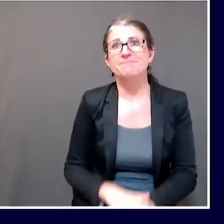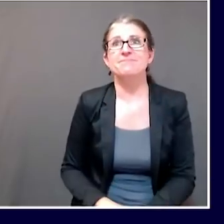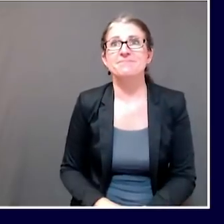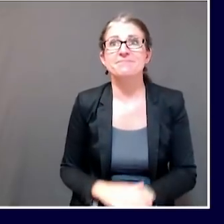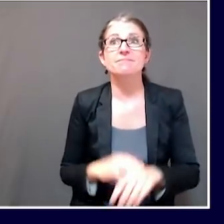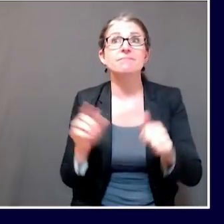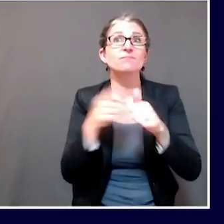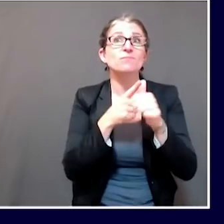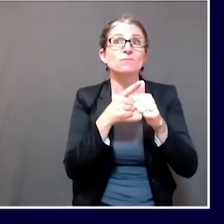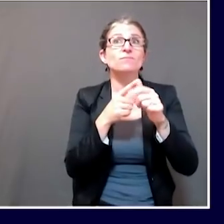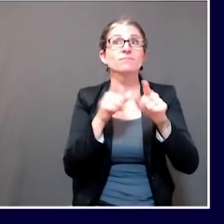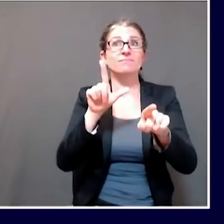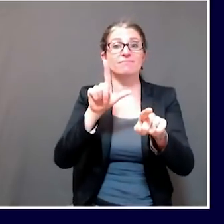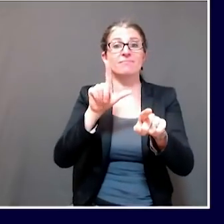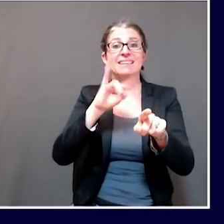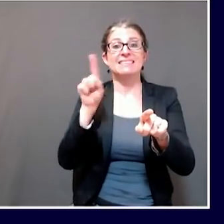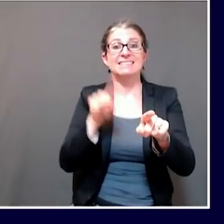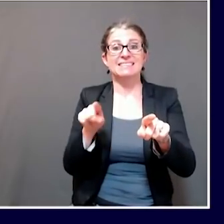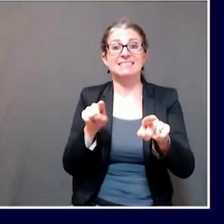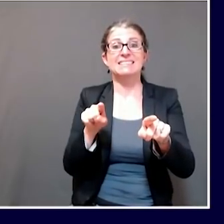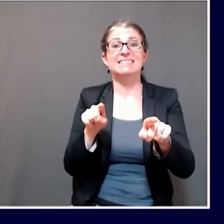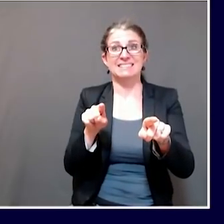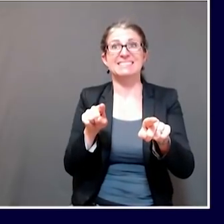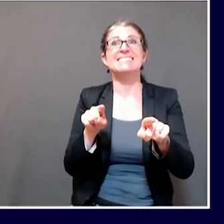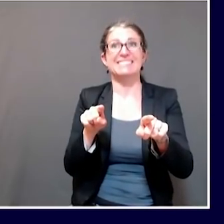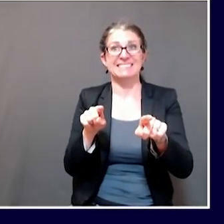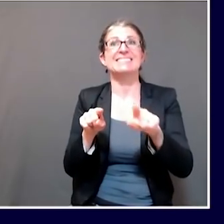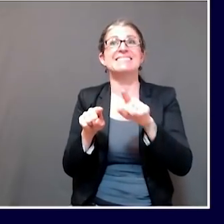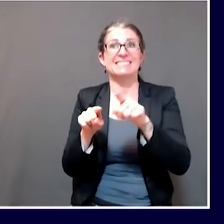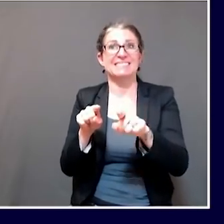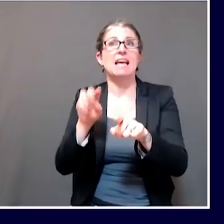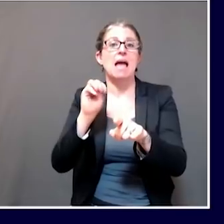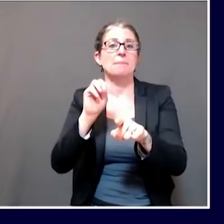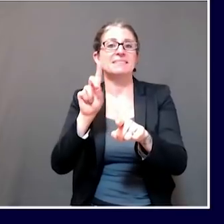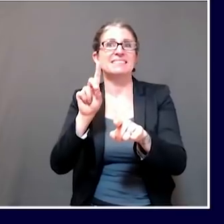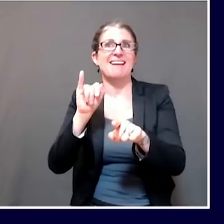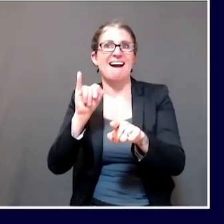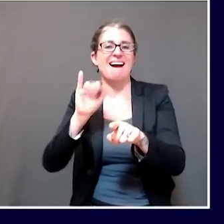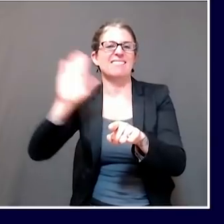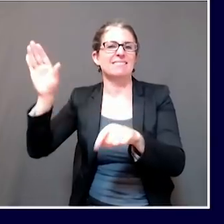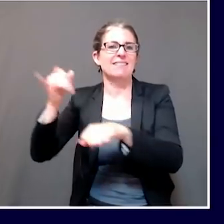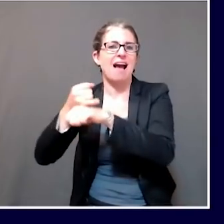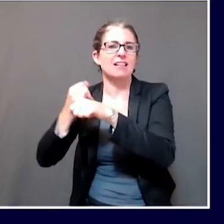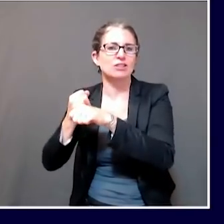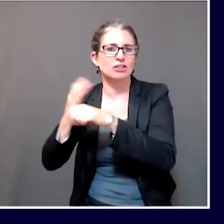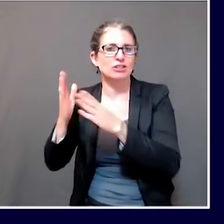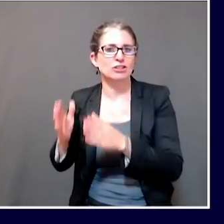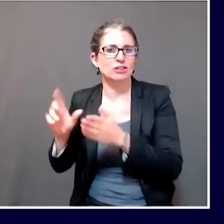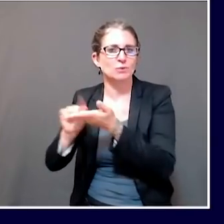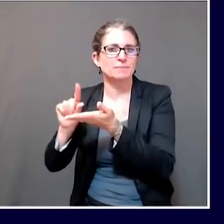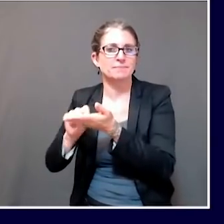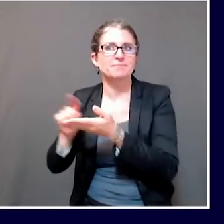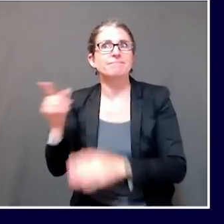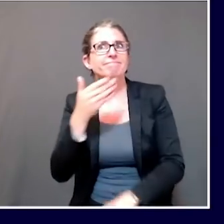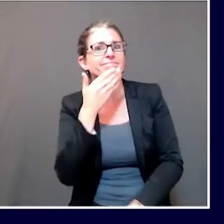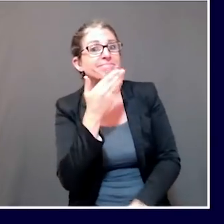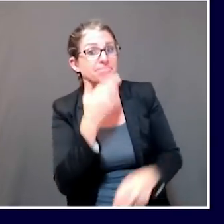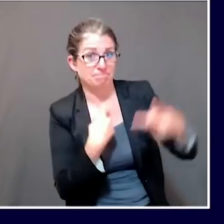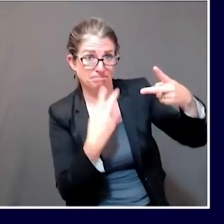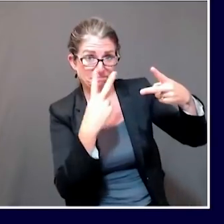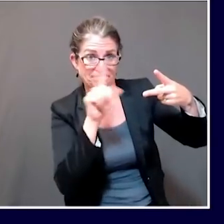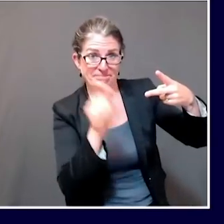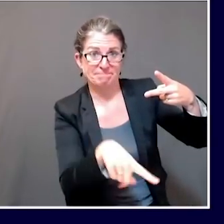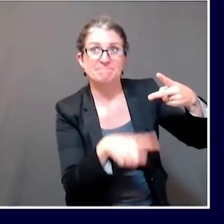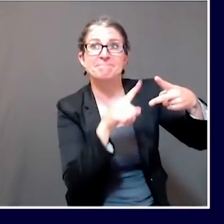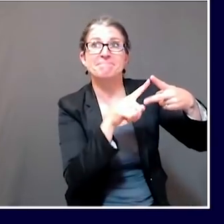Graves at the Mount Desert Islander. Thank you, Dr. Shah. Good afternoon. There are two questions today. The first is a follow-up from our